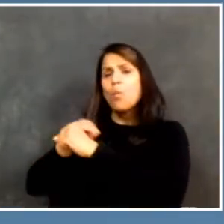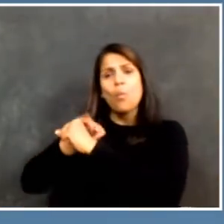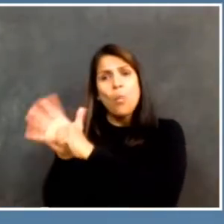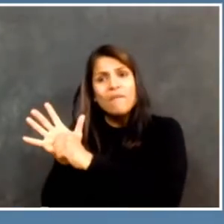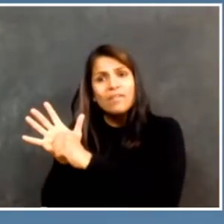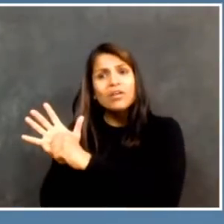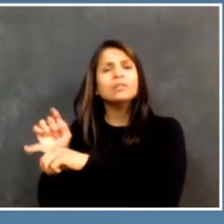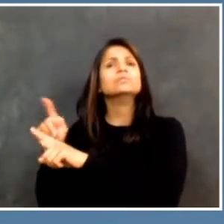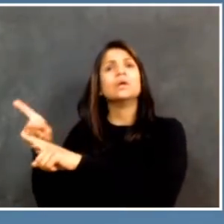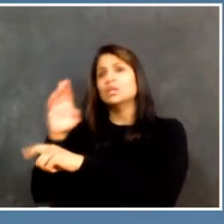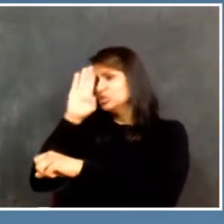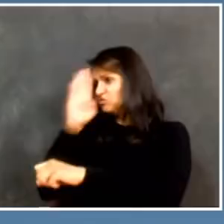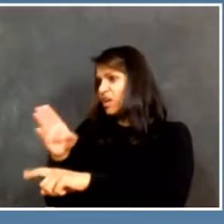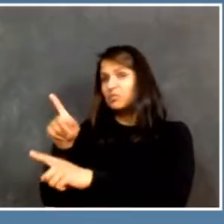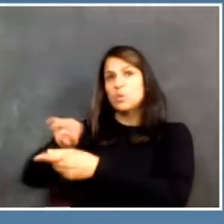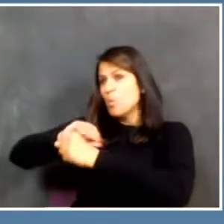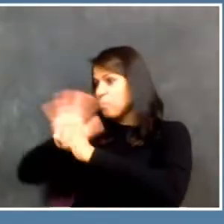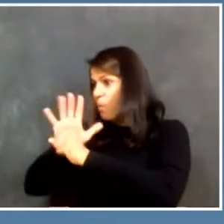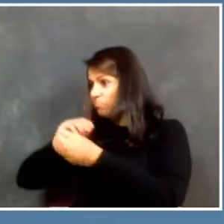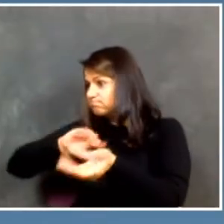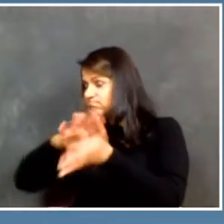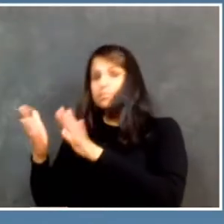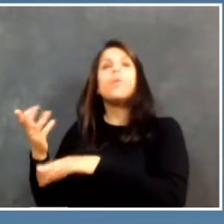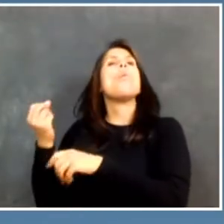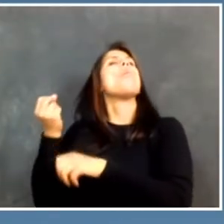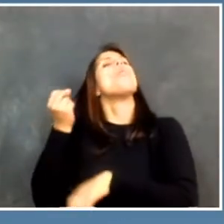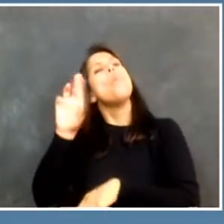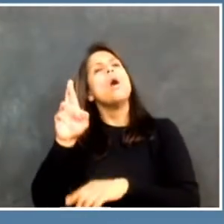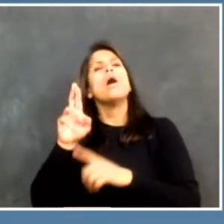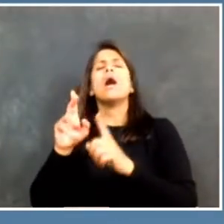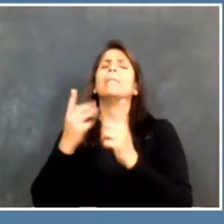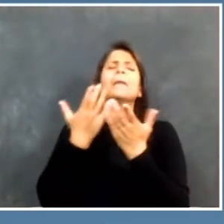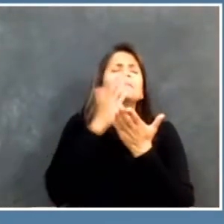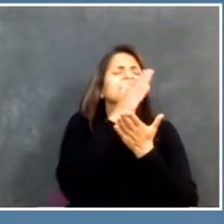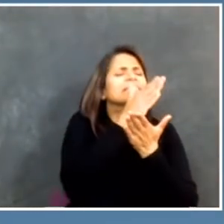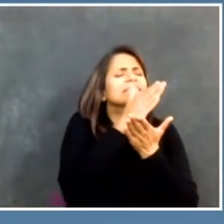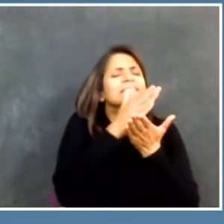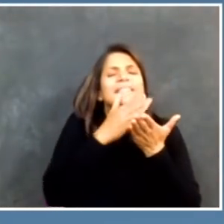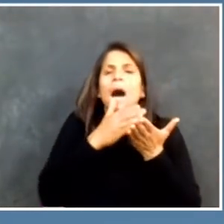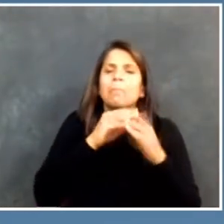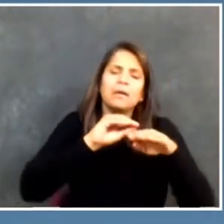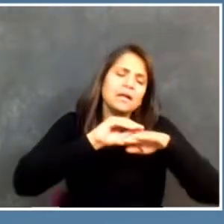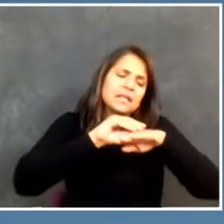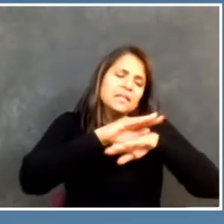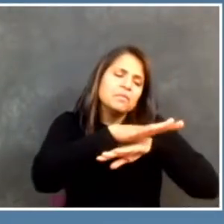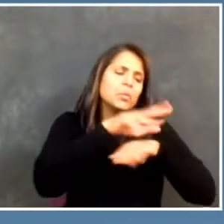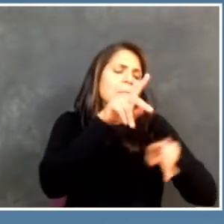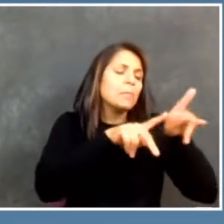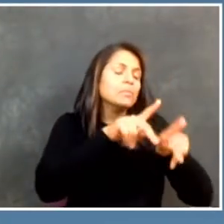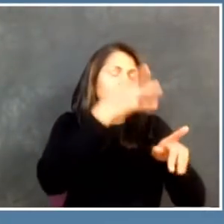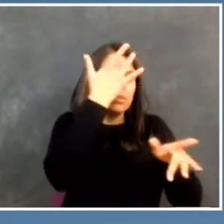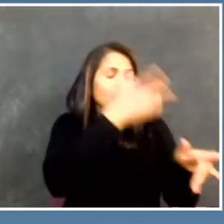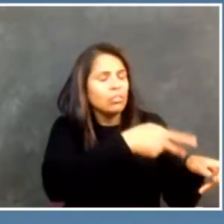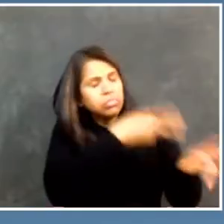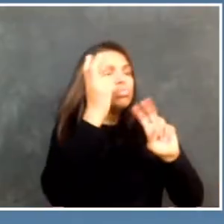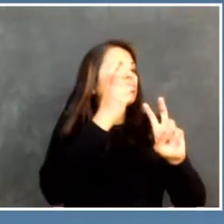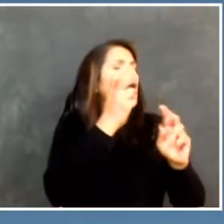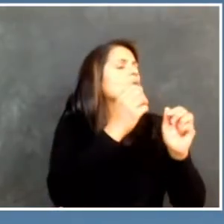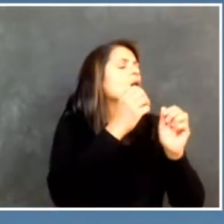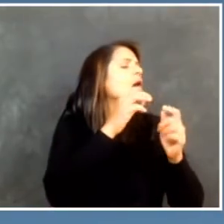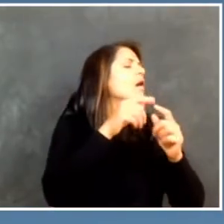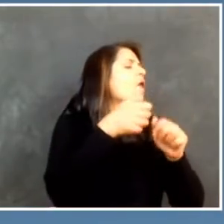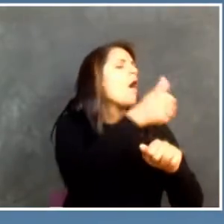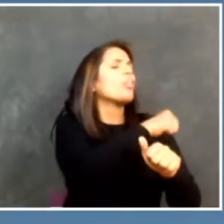seeing it in black and white, so to speak, with regards to what the numbers show, gives us really a moment